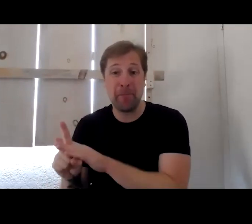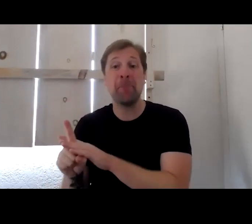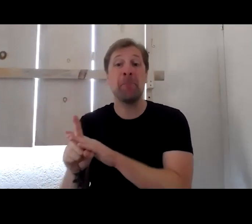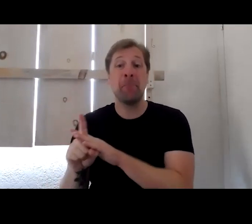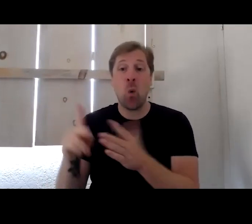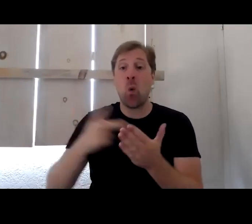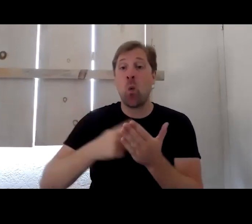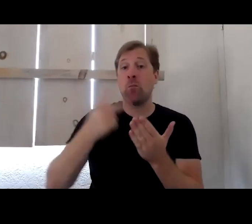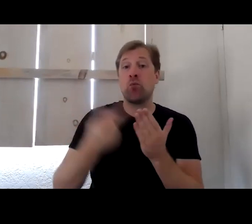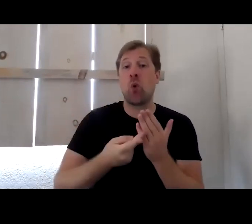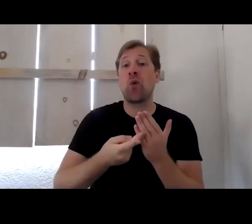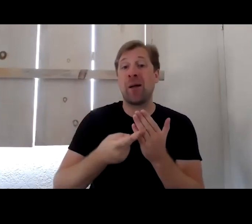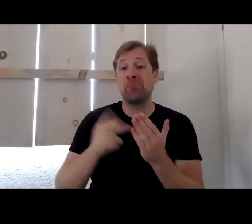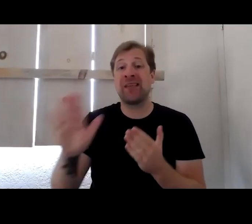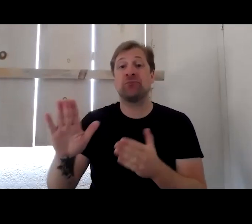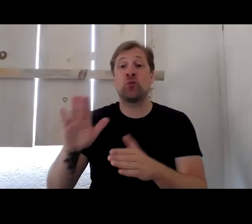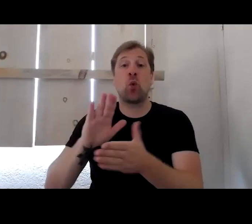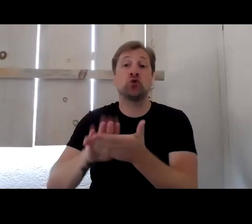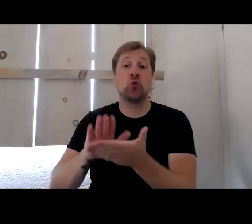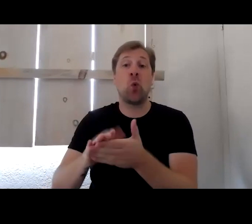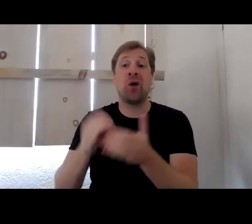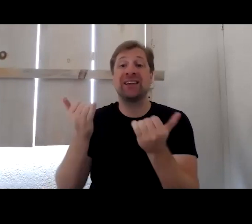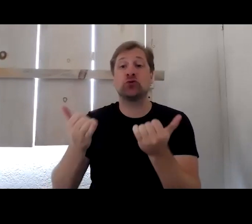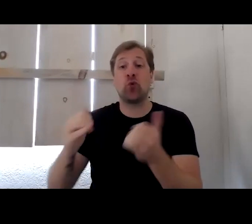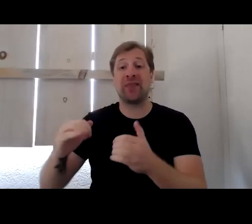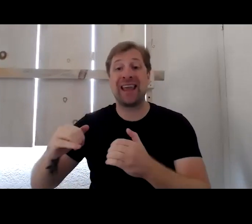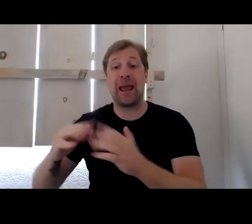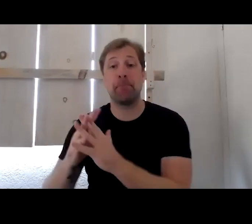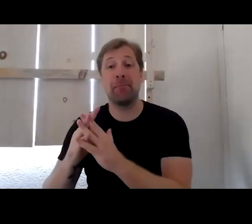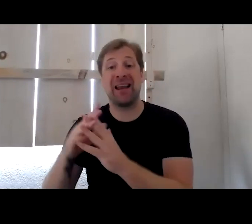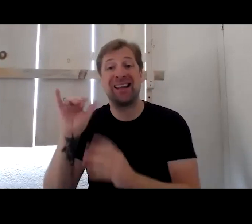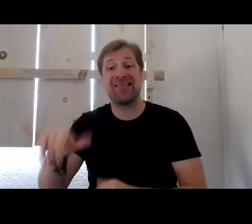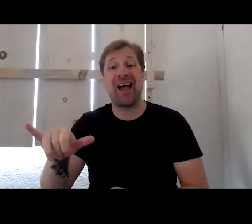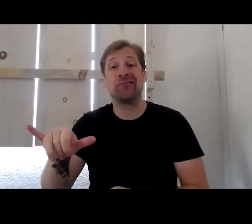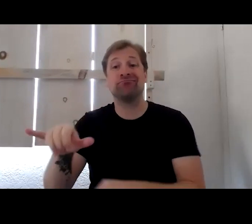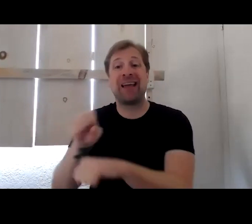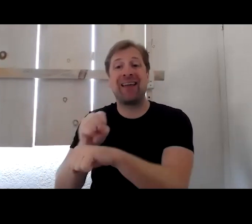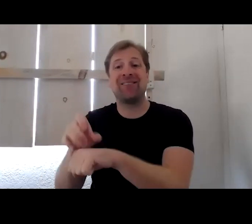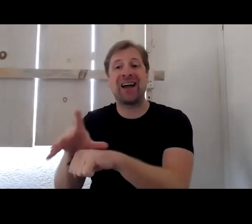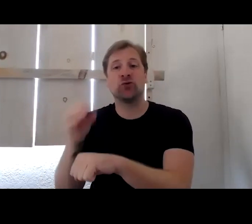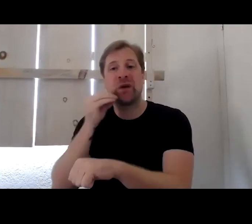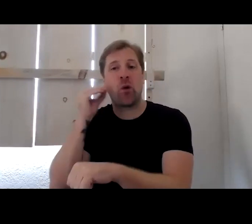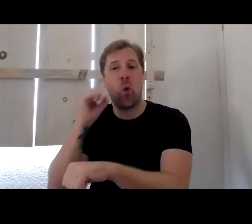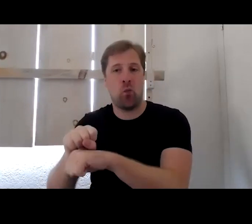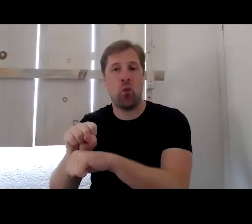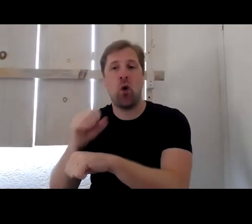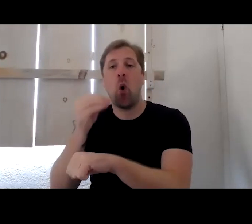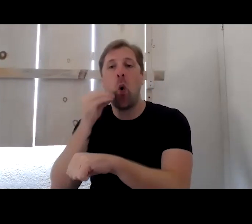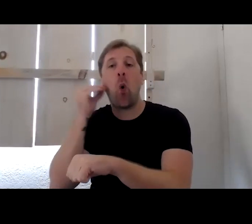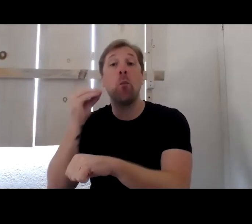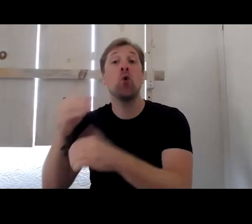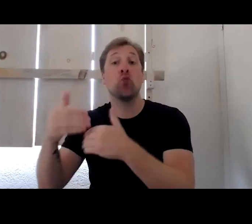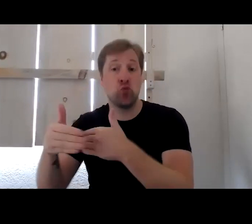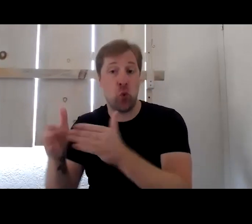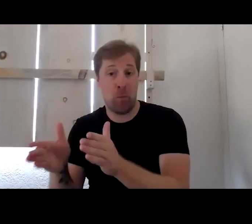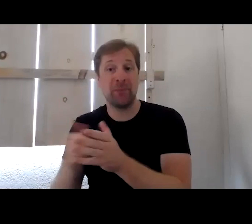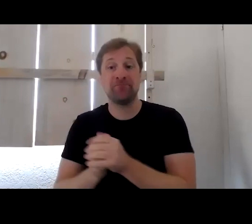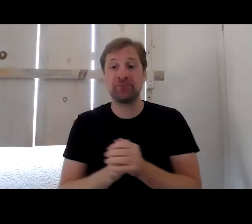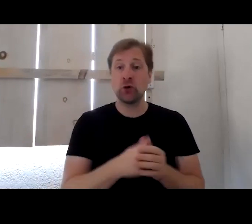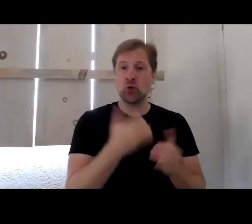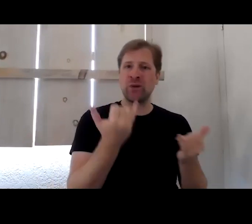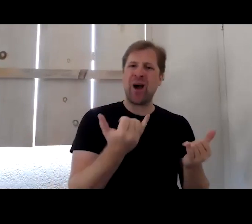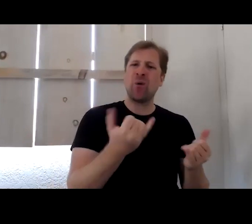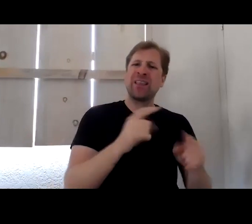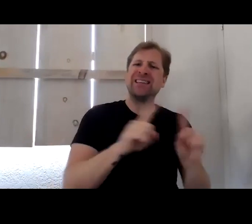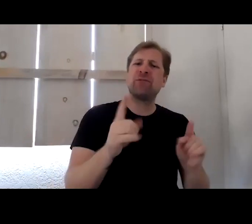is currently implementing in advisory or homeroom. I want to talk a little bit about the difference between synchronous and asynchronous,